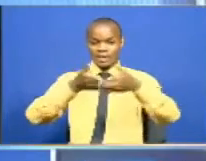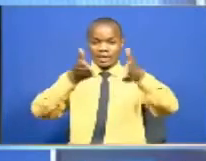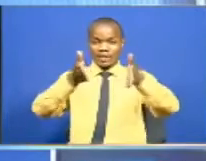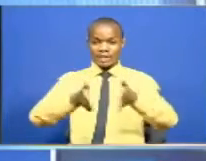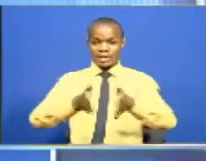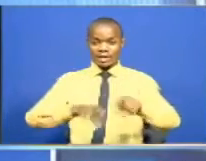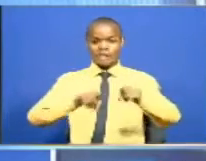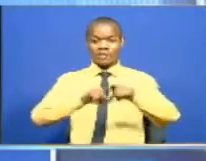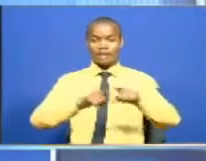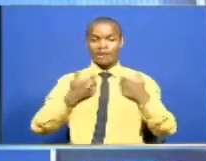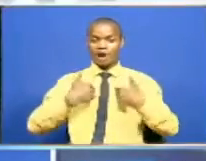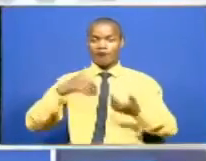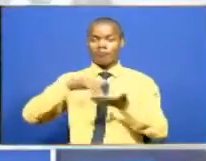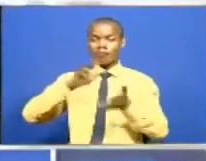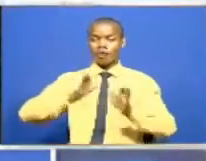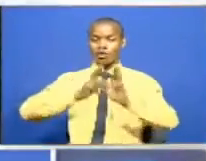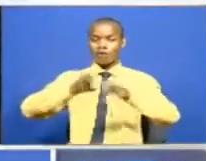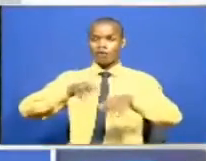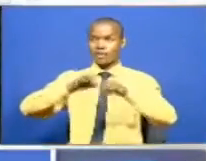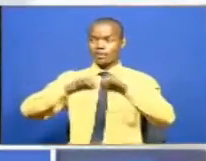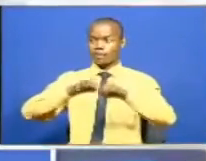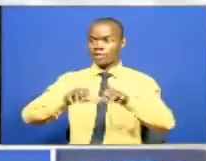Kevin Washira with the details.